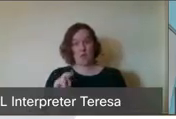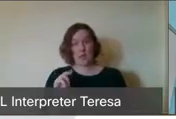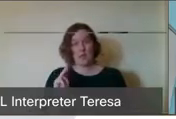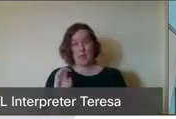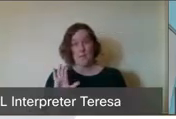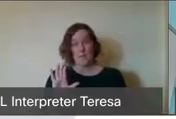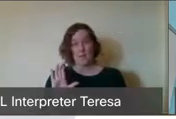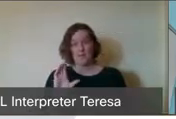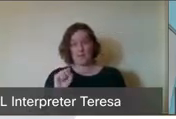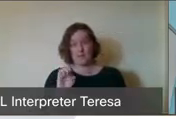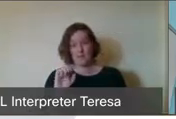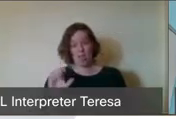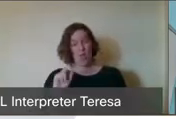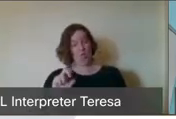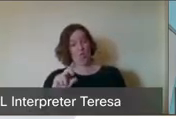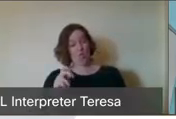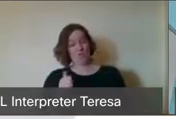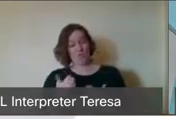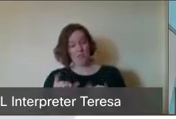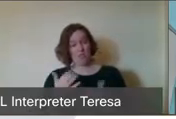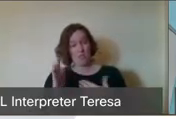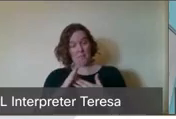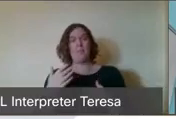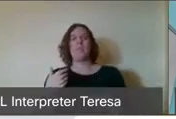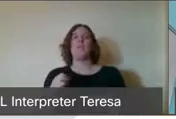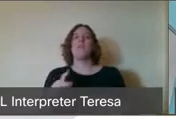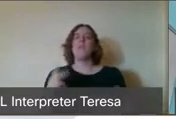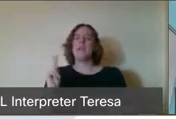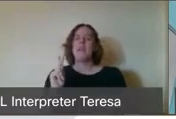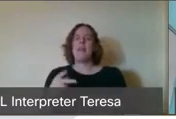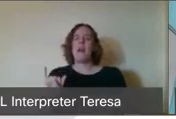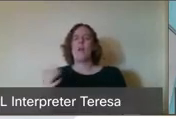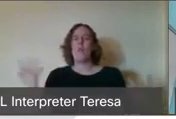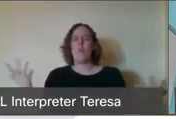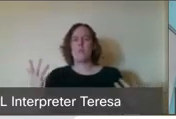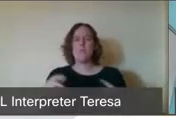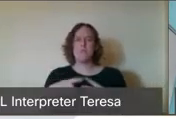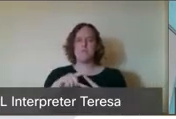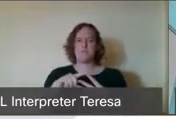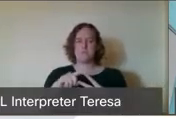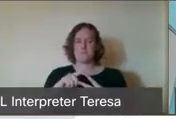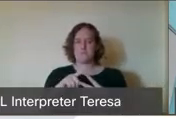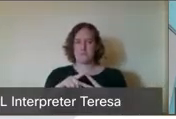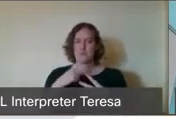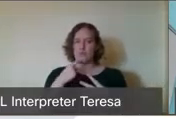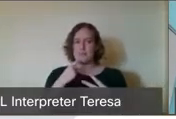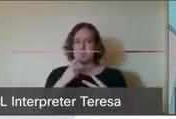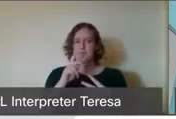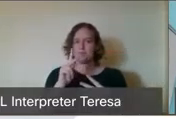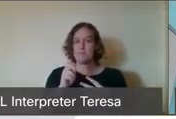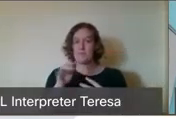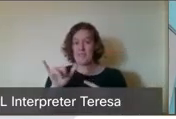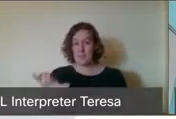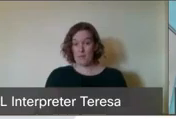Okay, let's see if you can bring it home. So what is a KPI? Is it, if your red triangle, is it a key